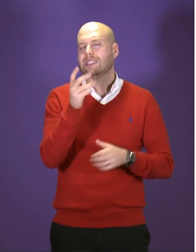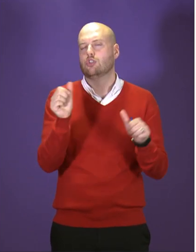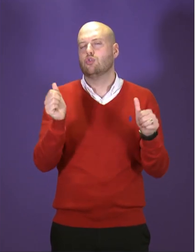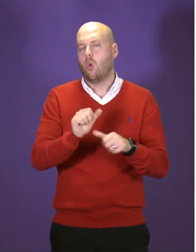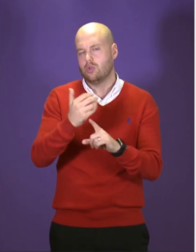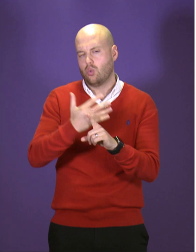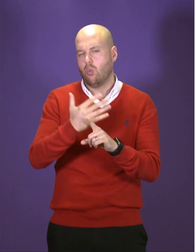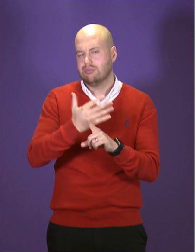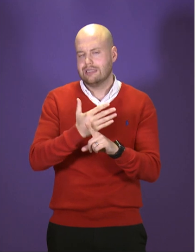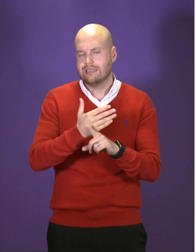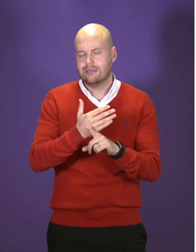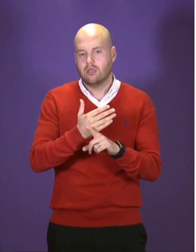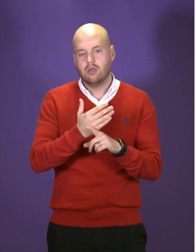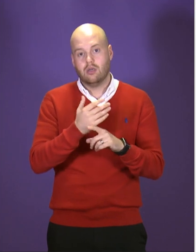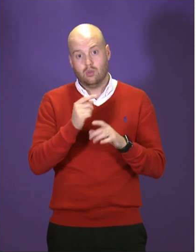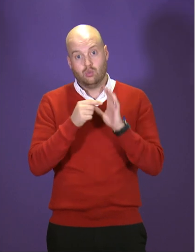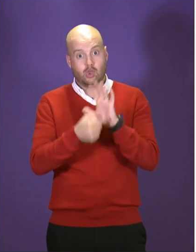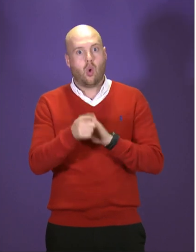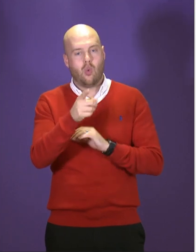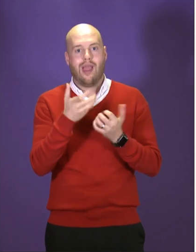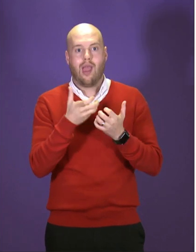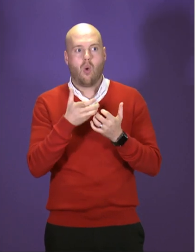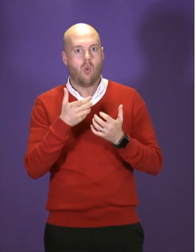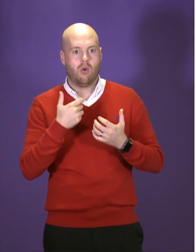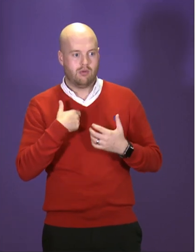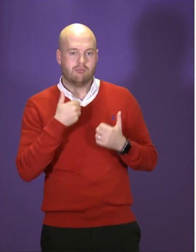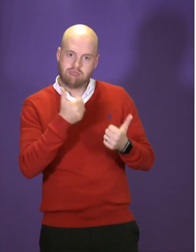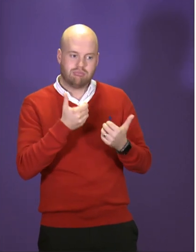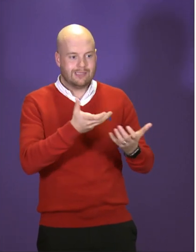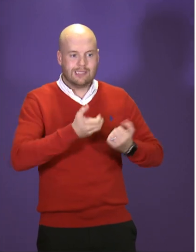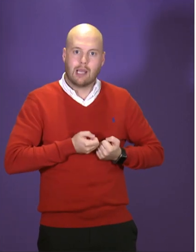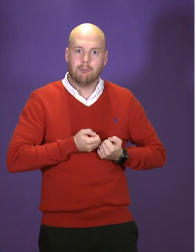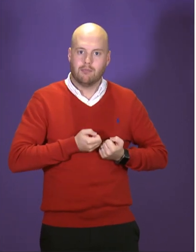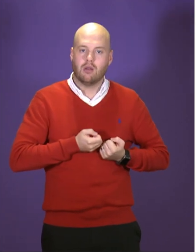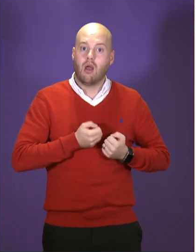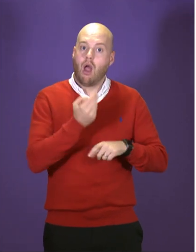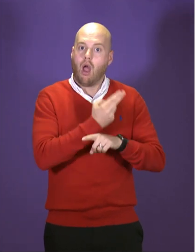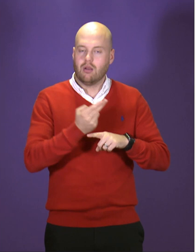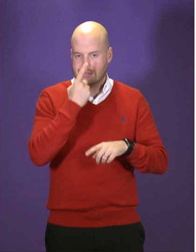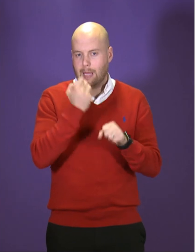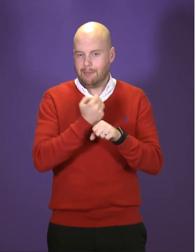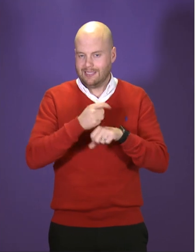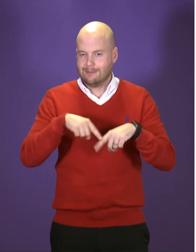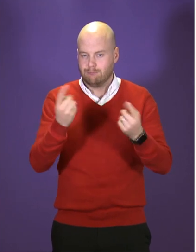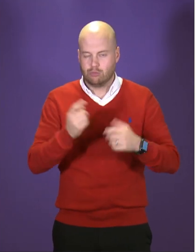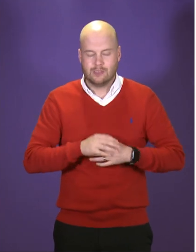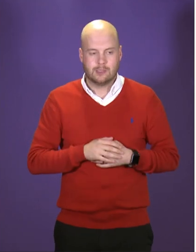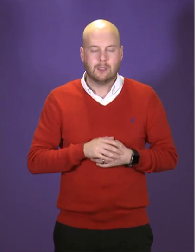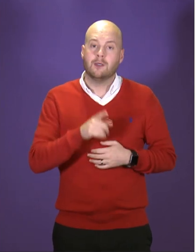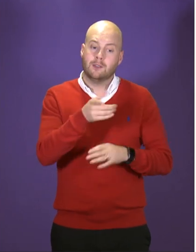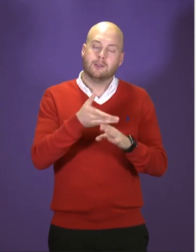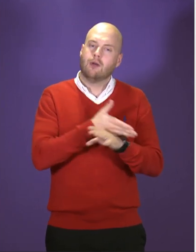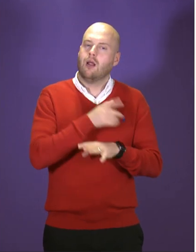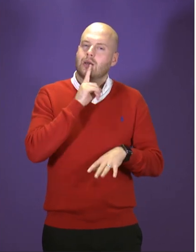see how investment in the arts in people makes a difference. At Salaam Balak Trust, the Street Children Project that we